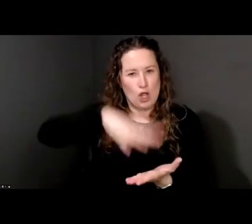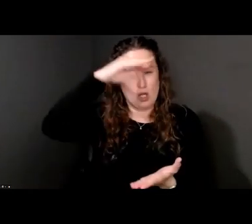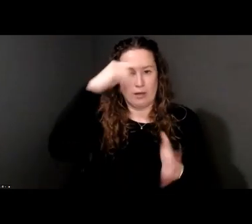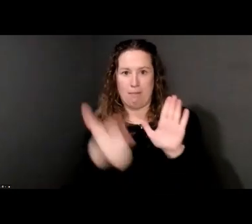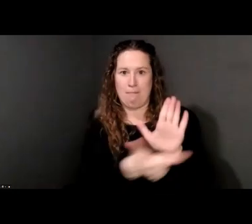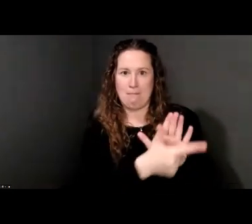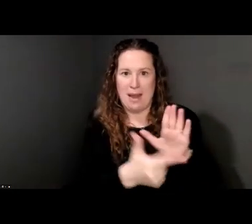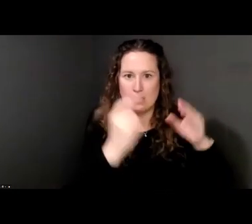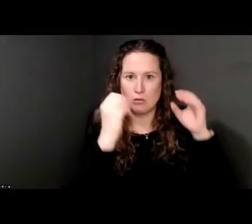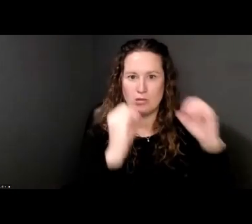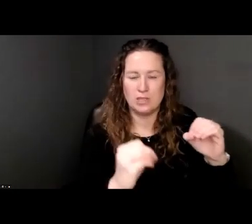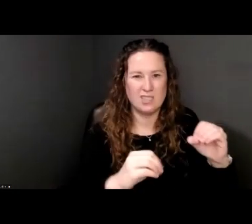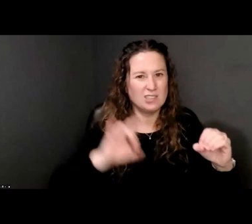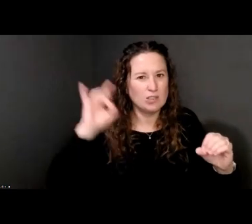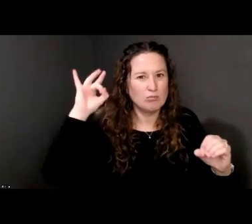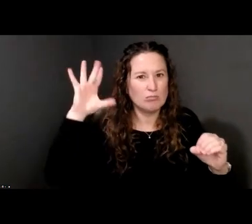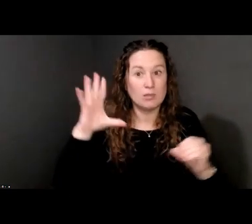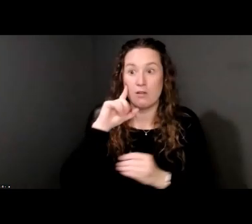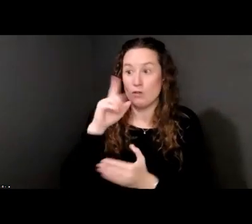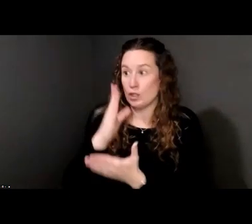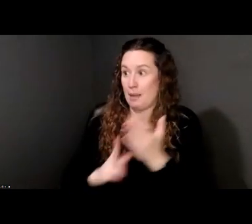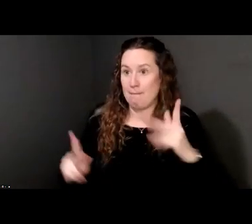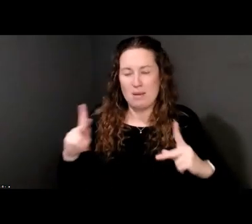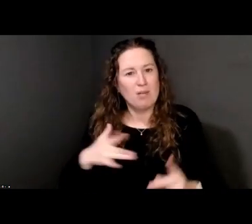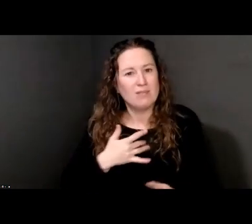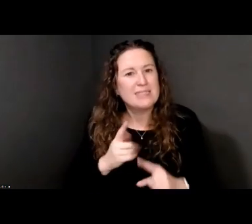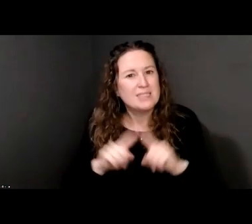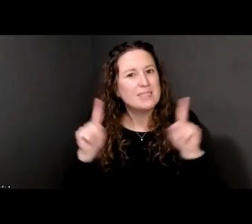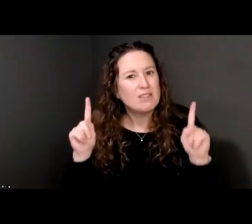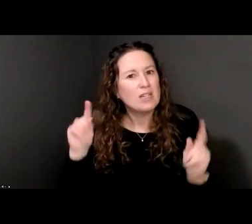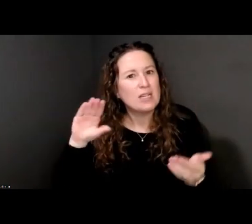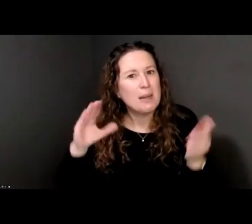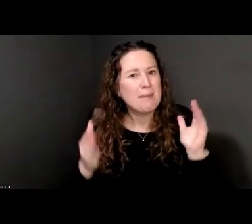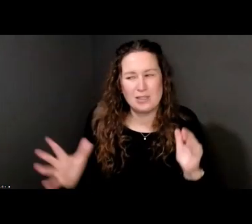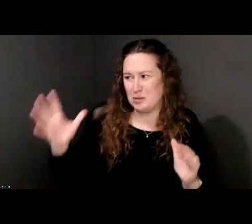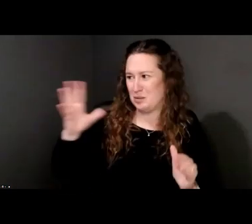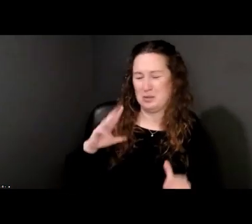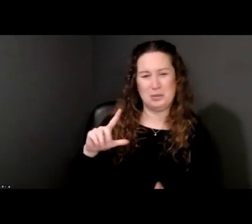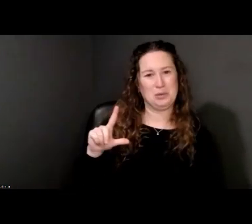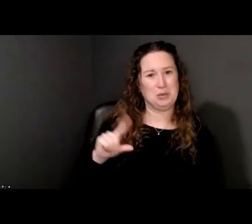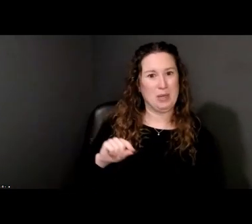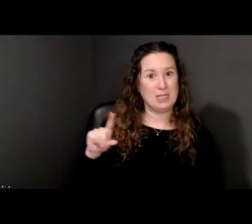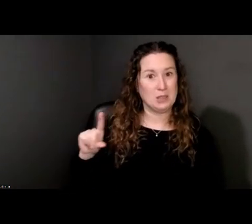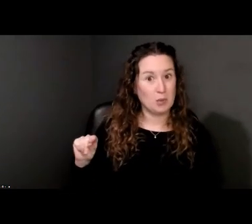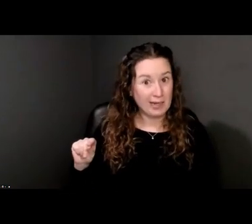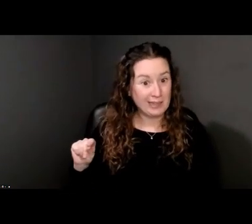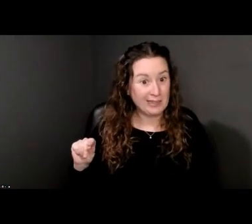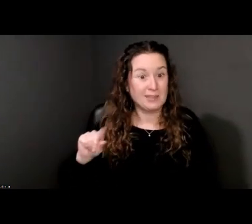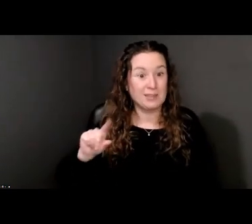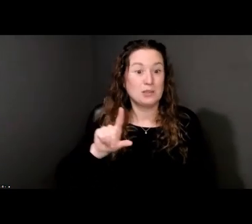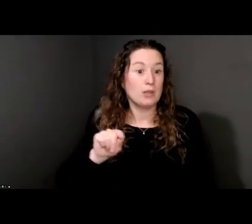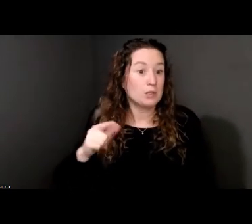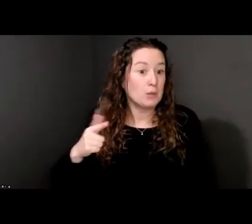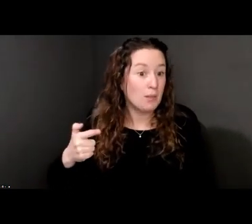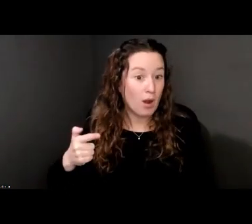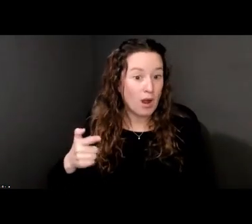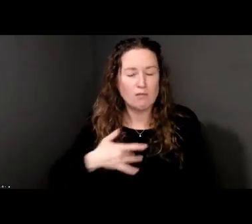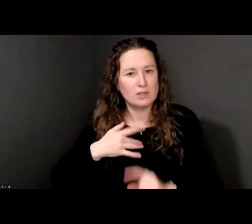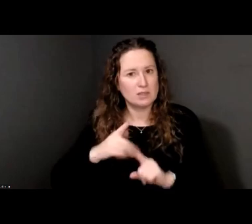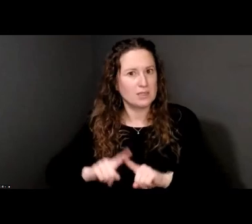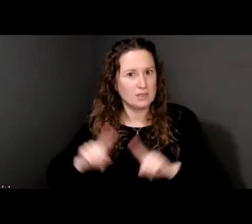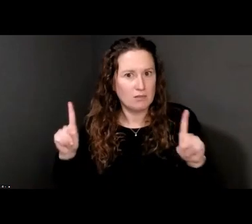for some folks, this feels different than where we were in 2020 and 21, when